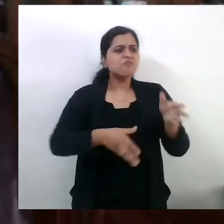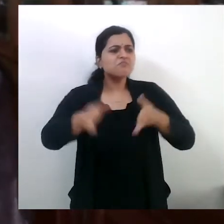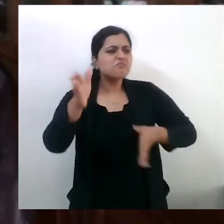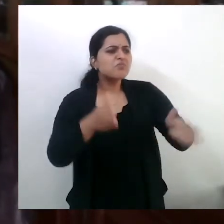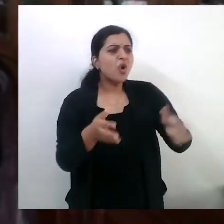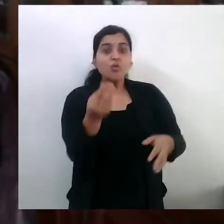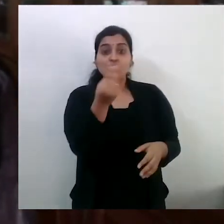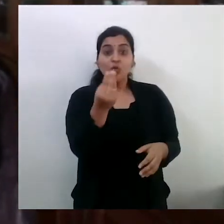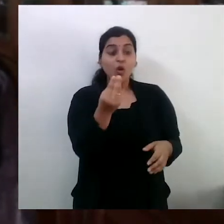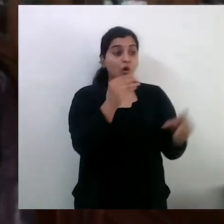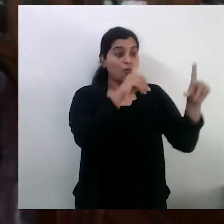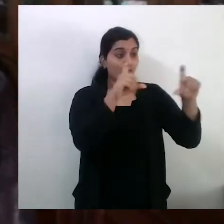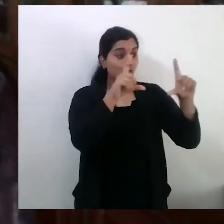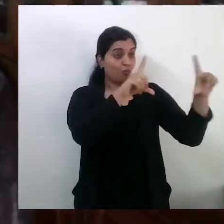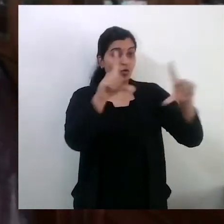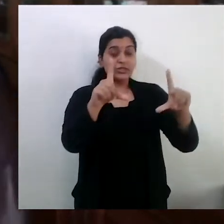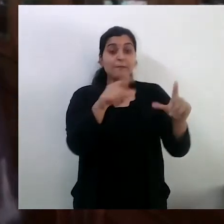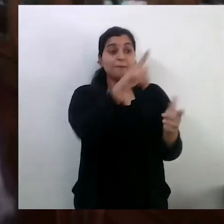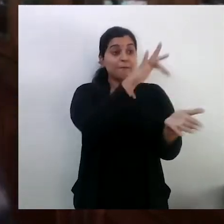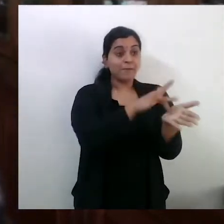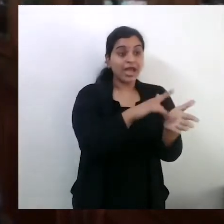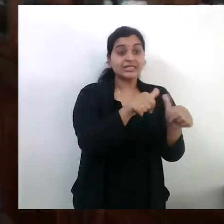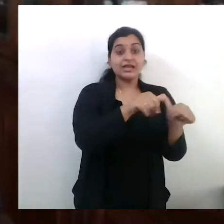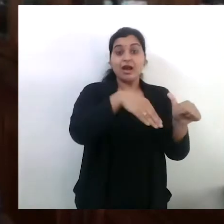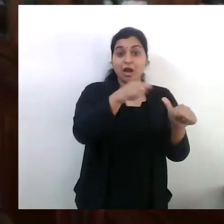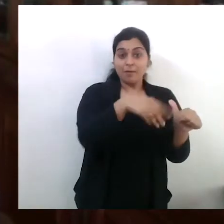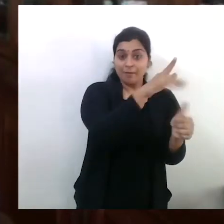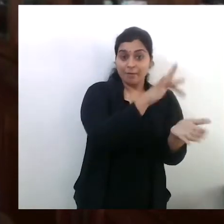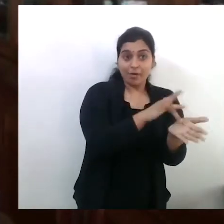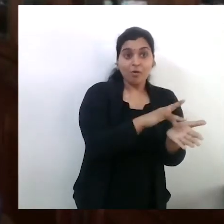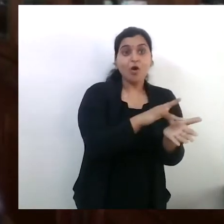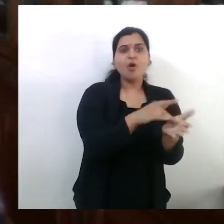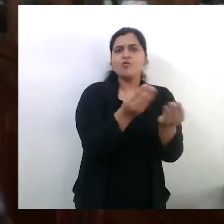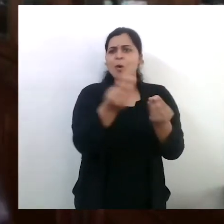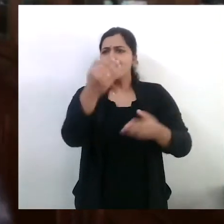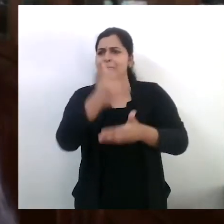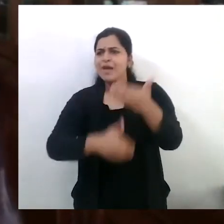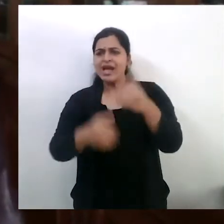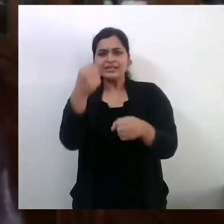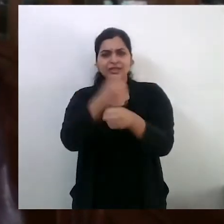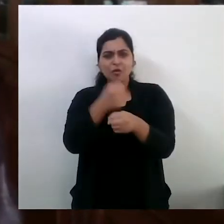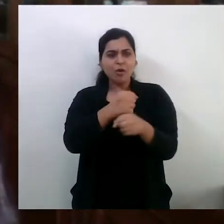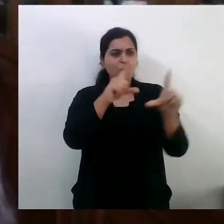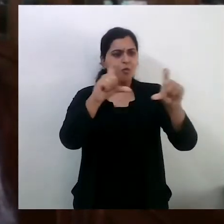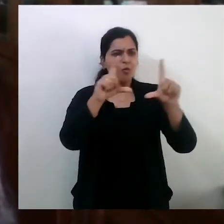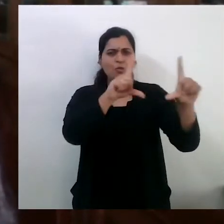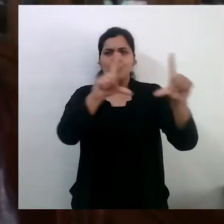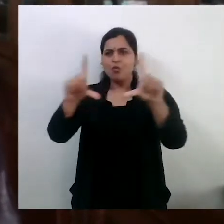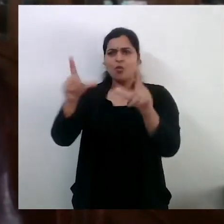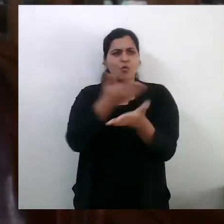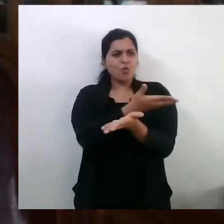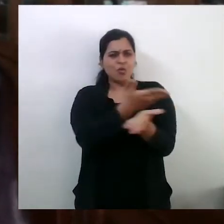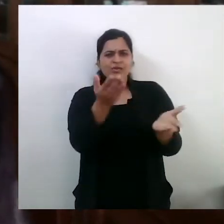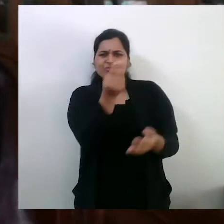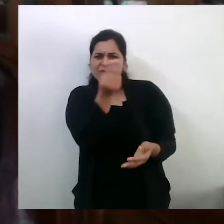the Calico Museum in Ahmedabad, maybe, and also the rest of the government museums. All their collections are